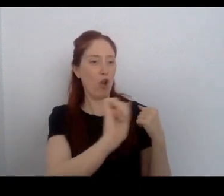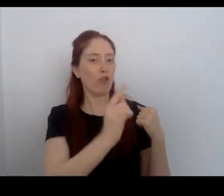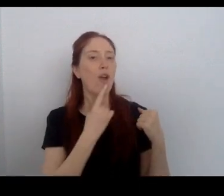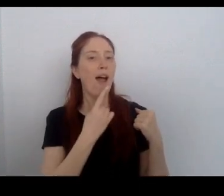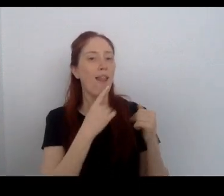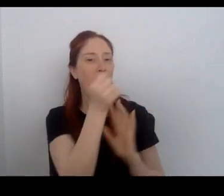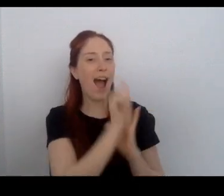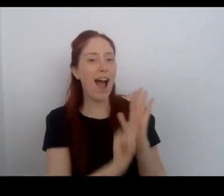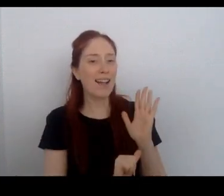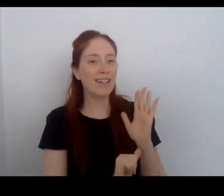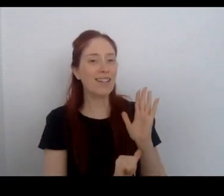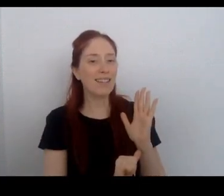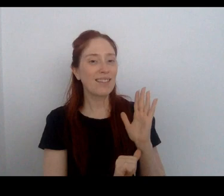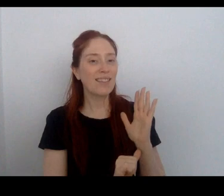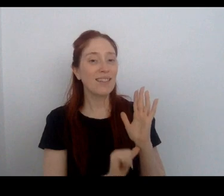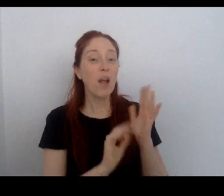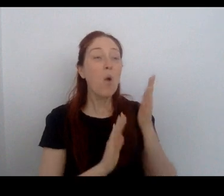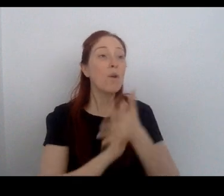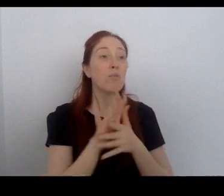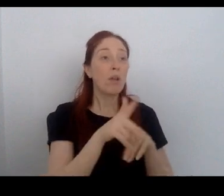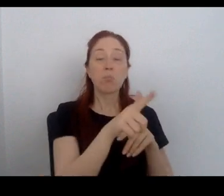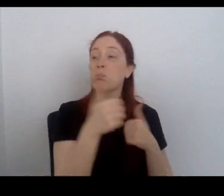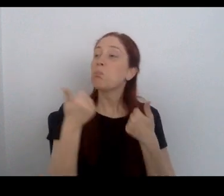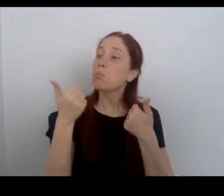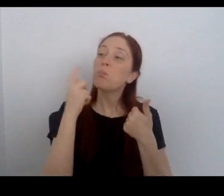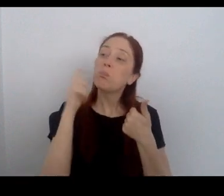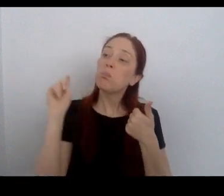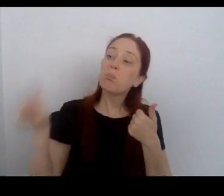keep following her own path and her own,